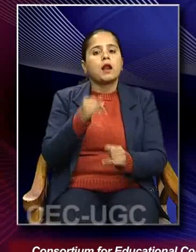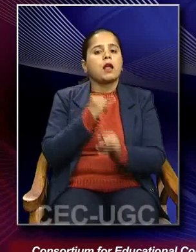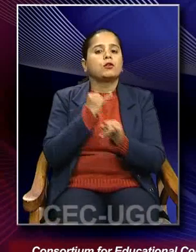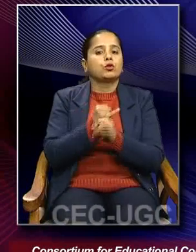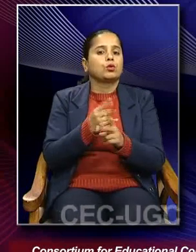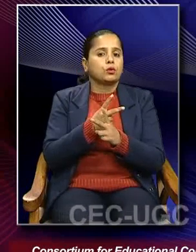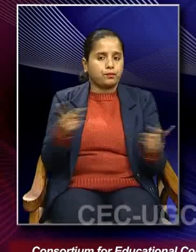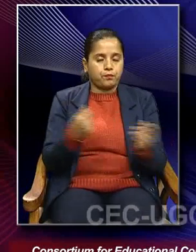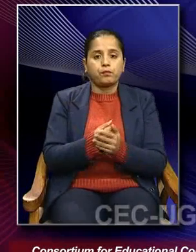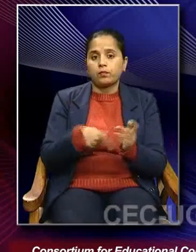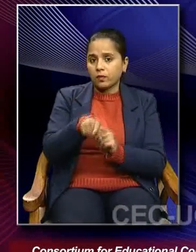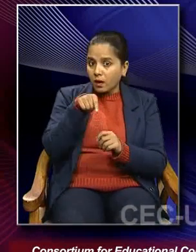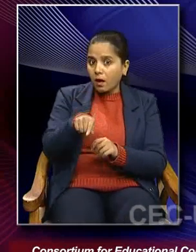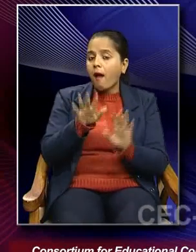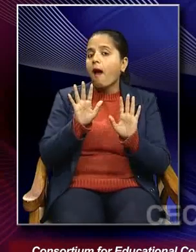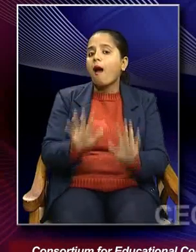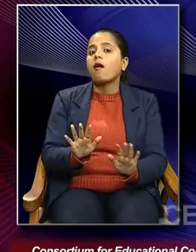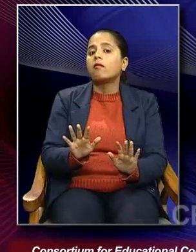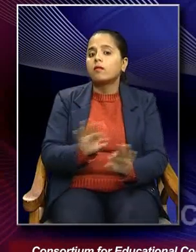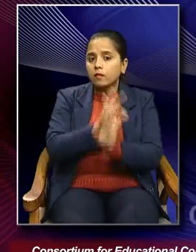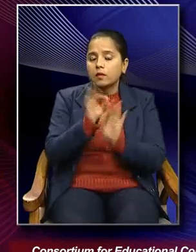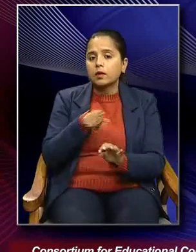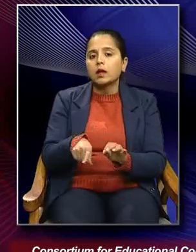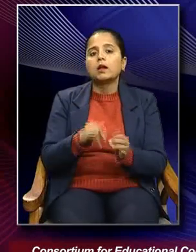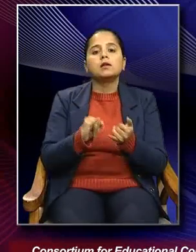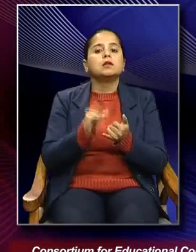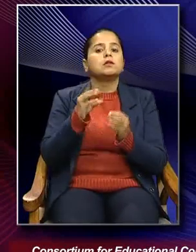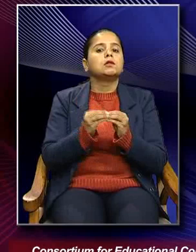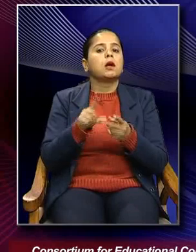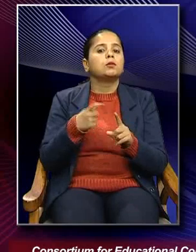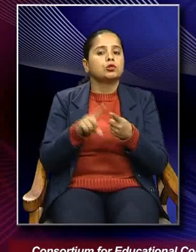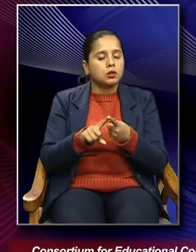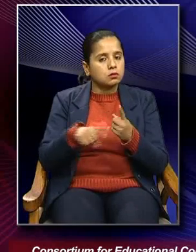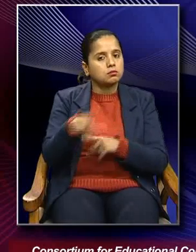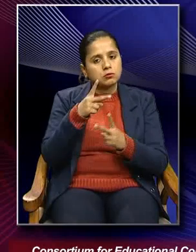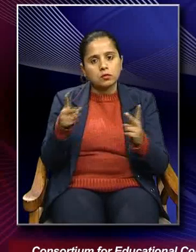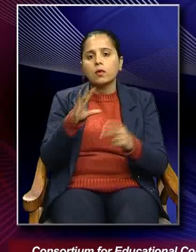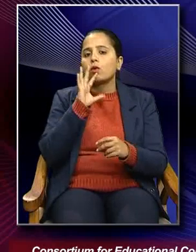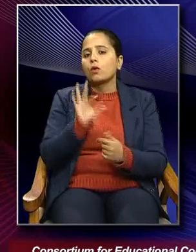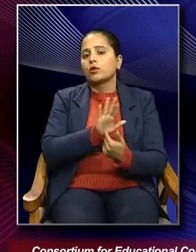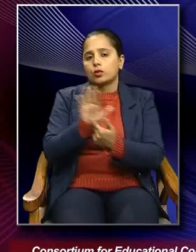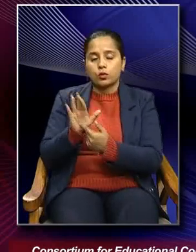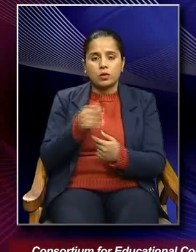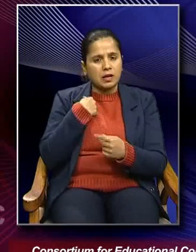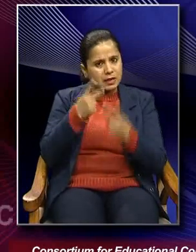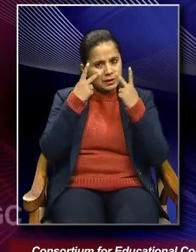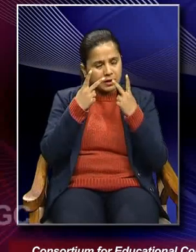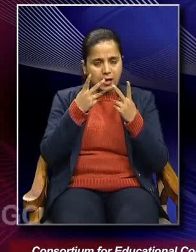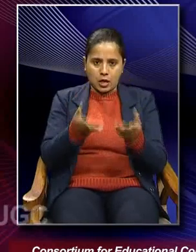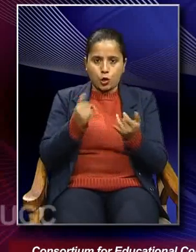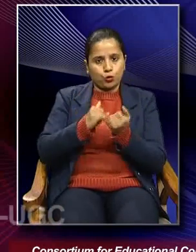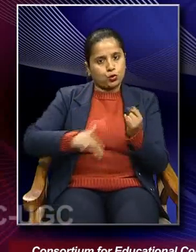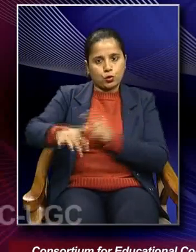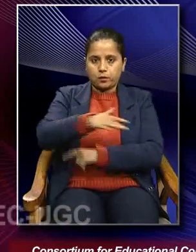institution. And it is there where subjective reality comes in. So when we look at